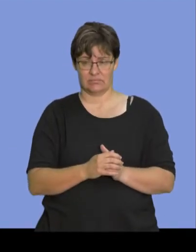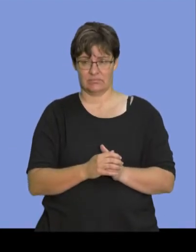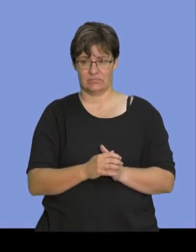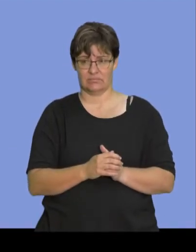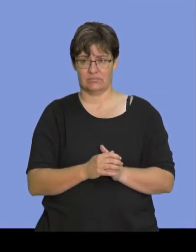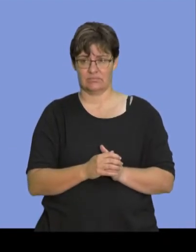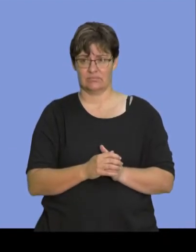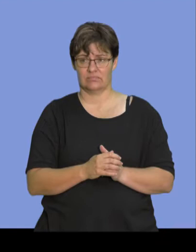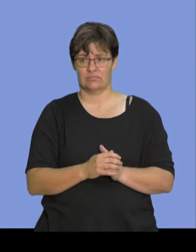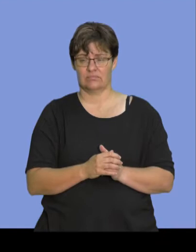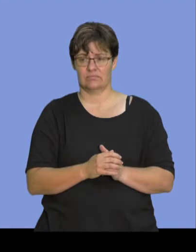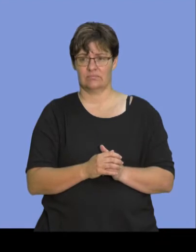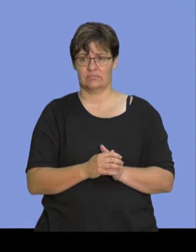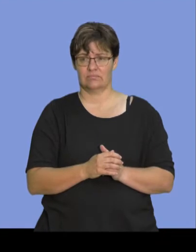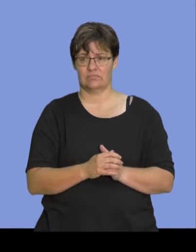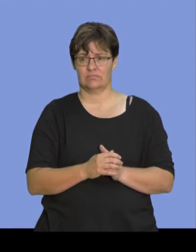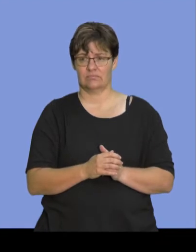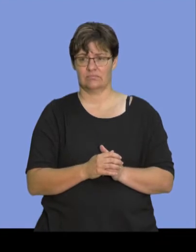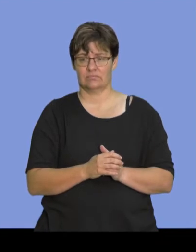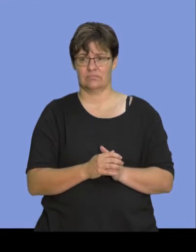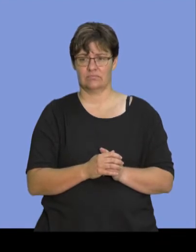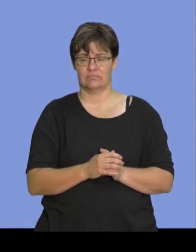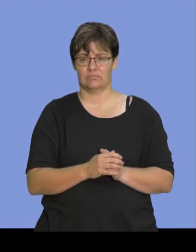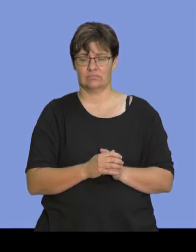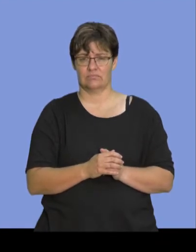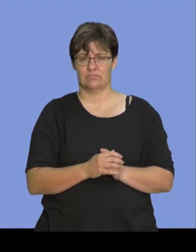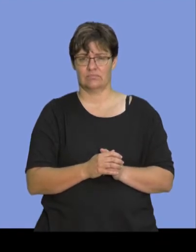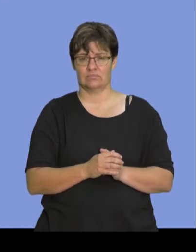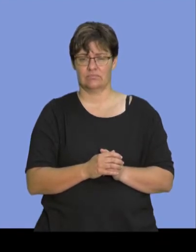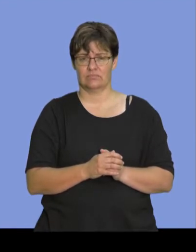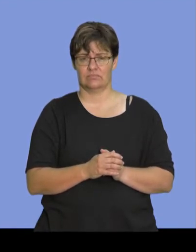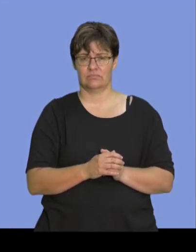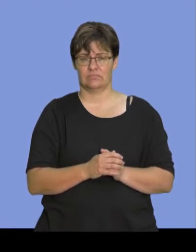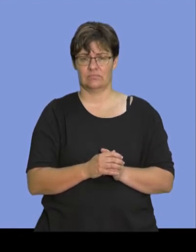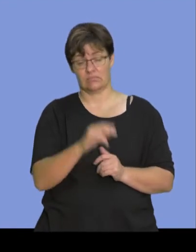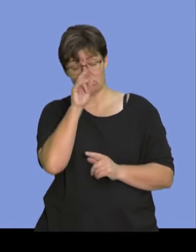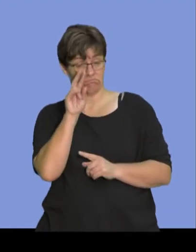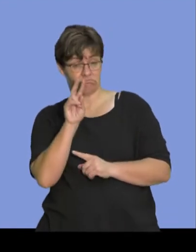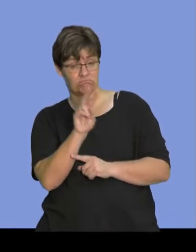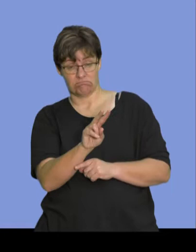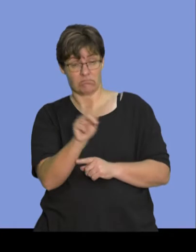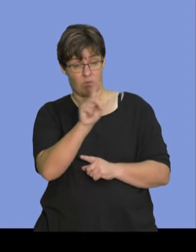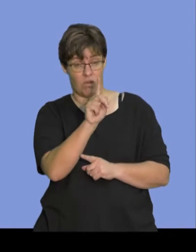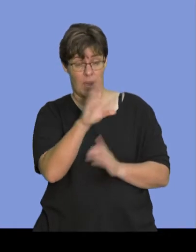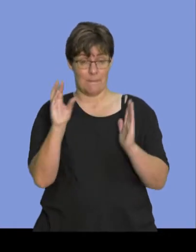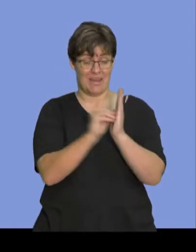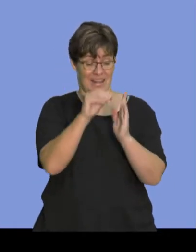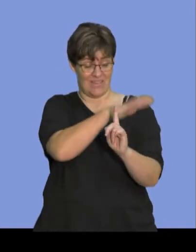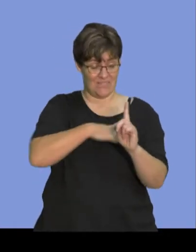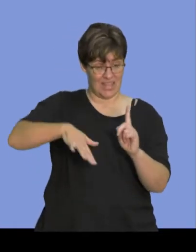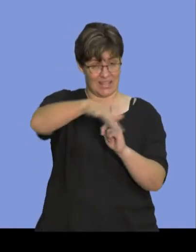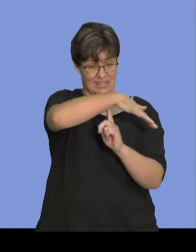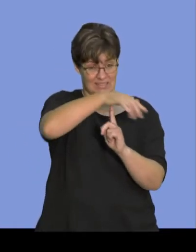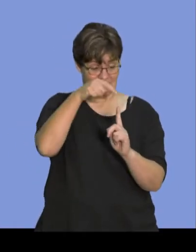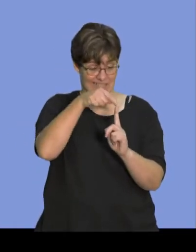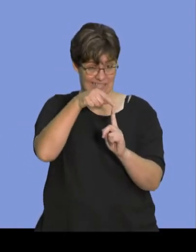using the simulation. Okay, right. And then once again, the observation of